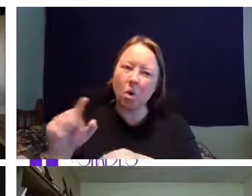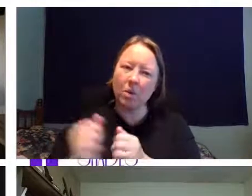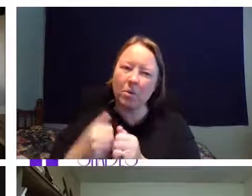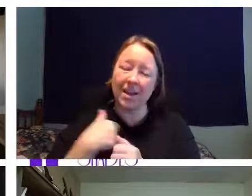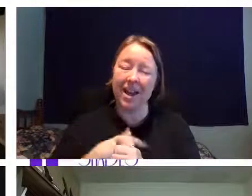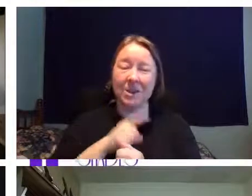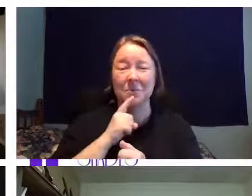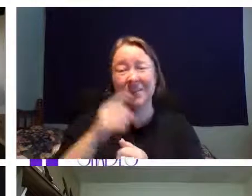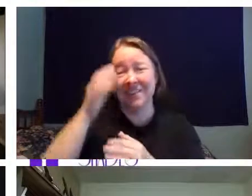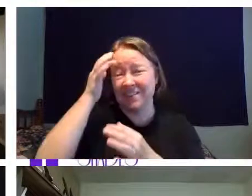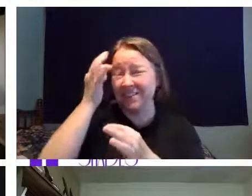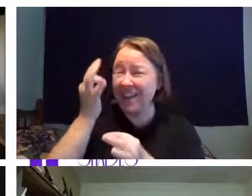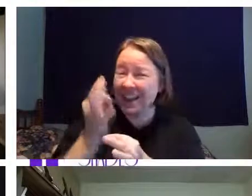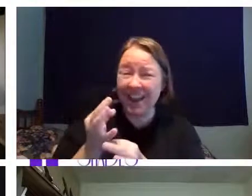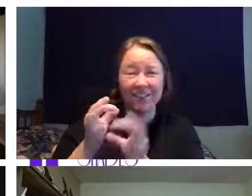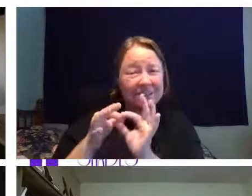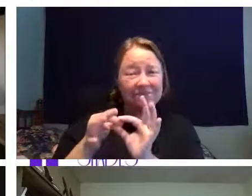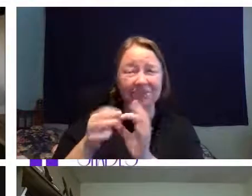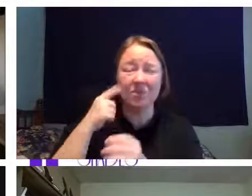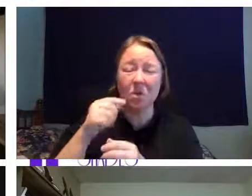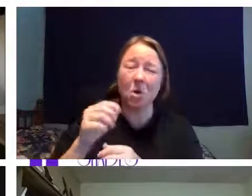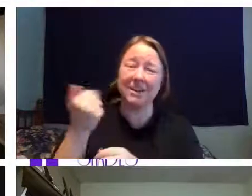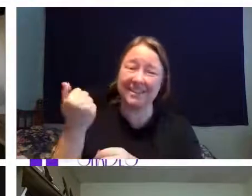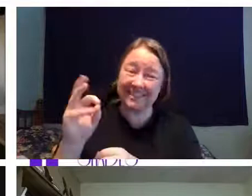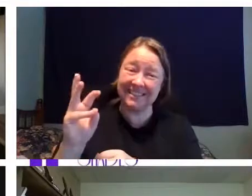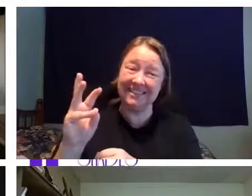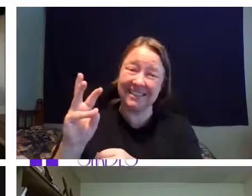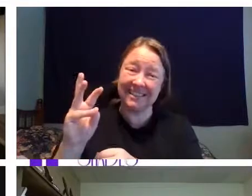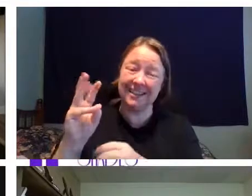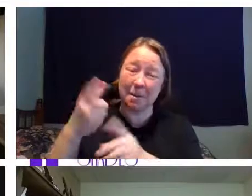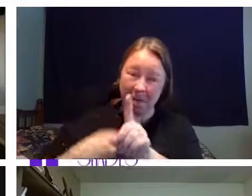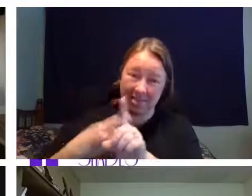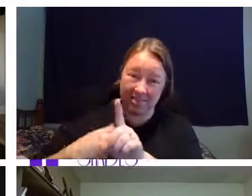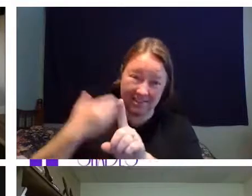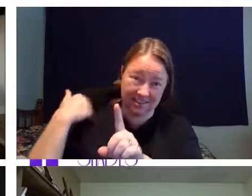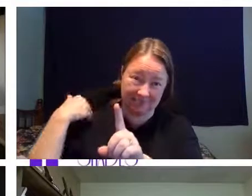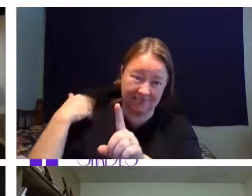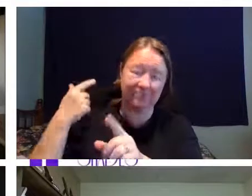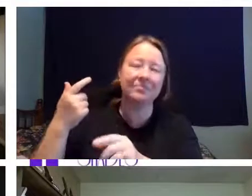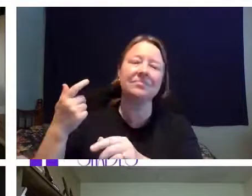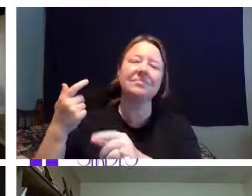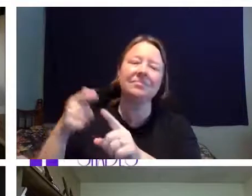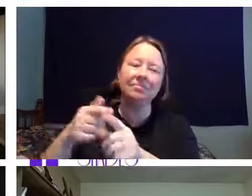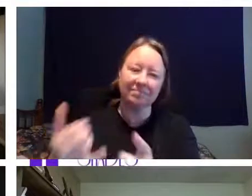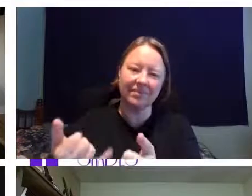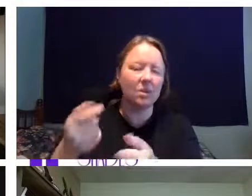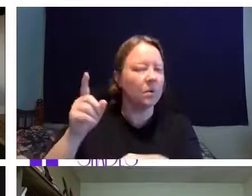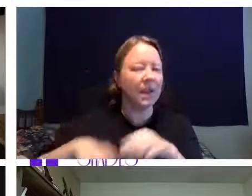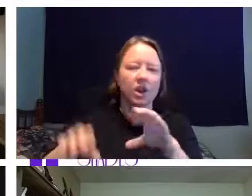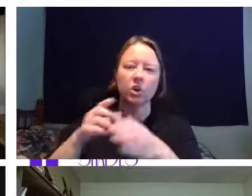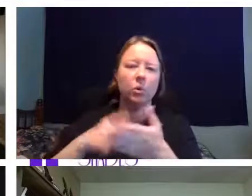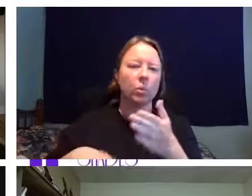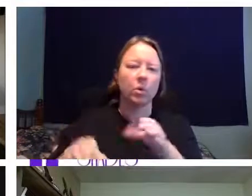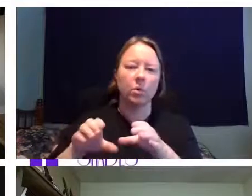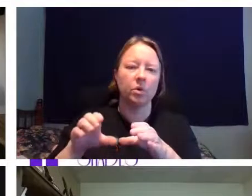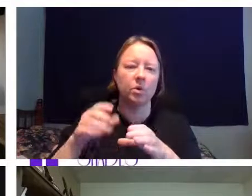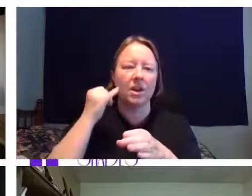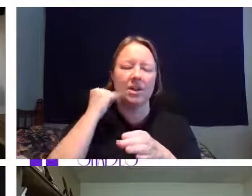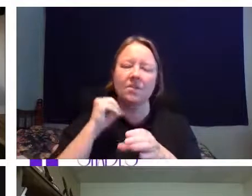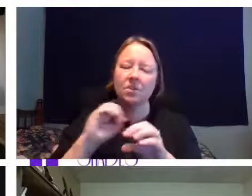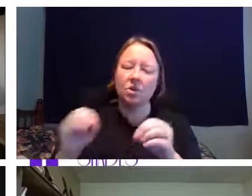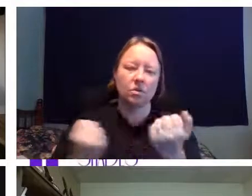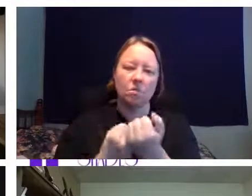been so faithful over the last 16 months. And we definitely couldn't do what it is that we do if it were not for the support